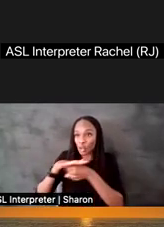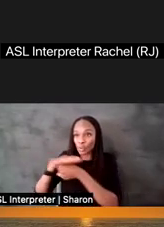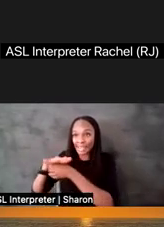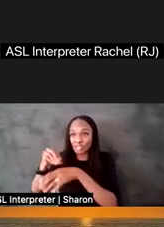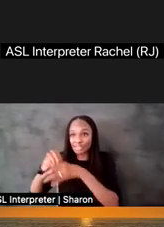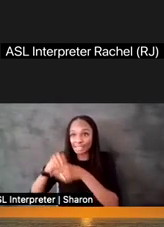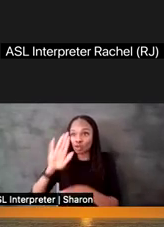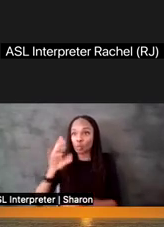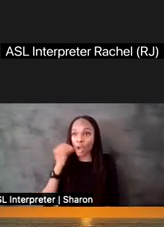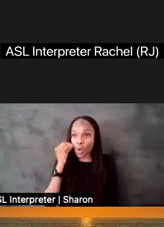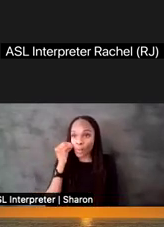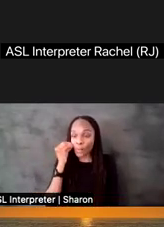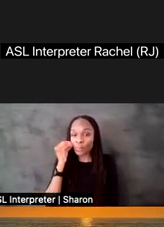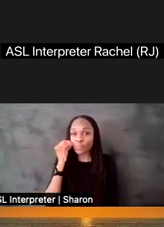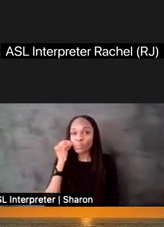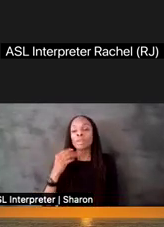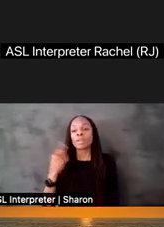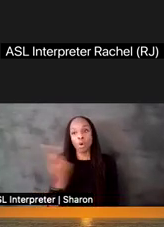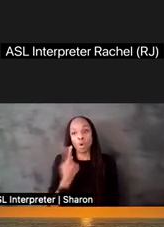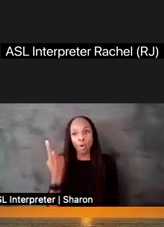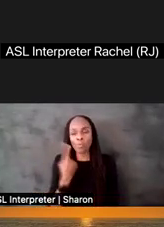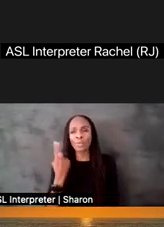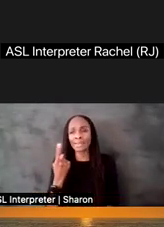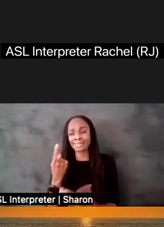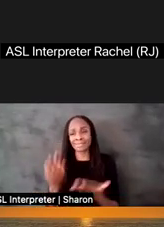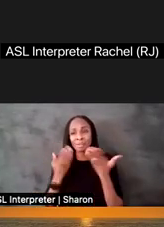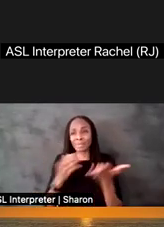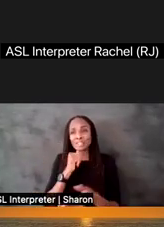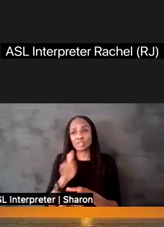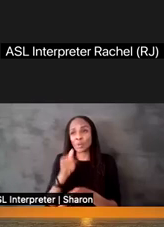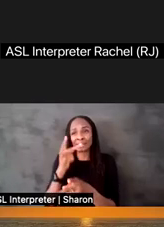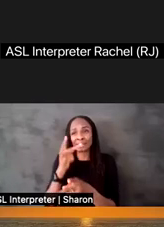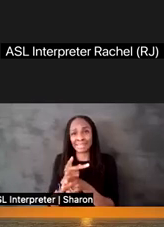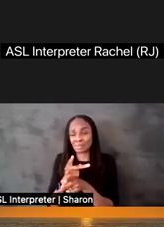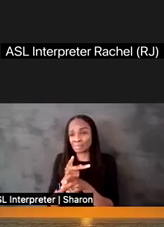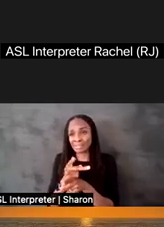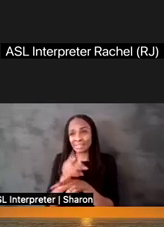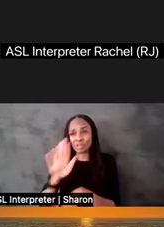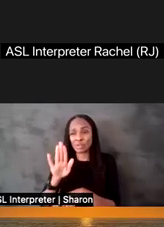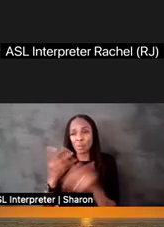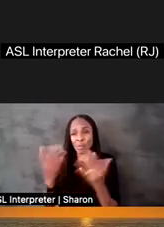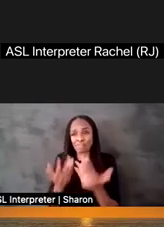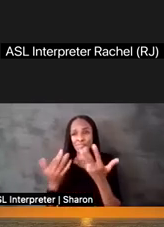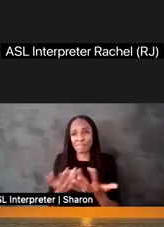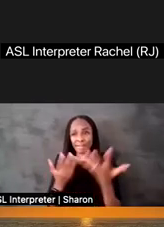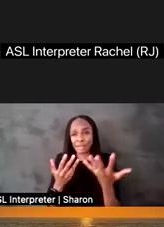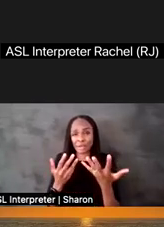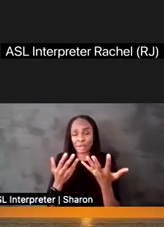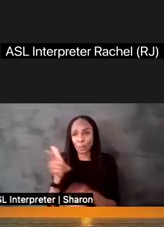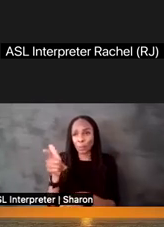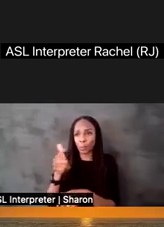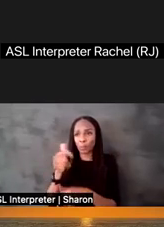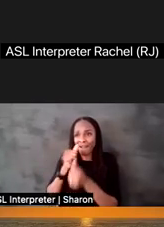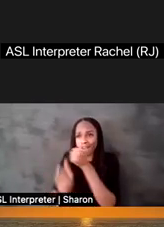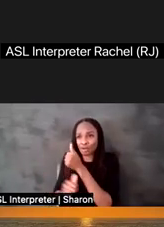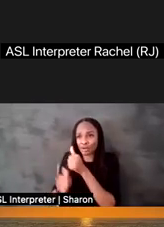your home. Always recommend don't keep your fire extinguisher underneath the stove. That's one area where we tend to have fires